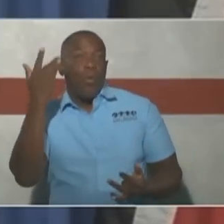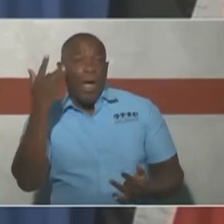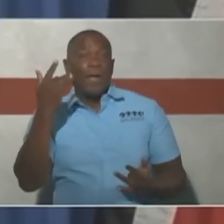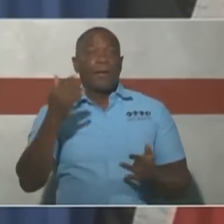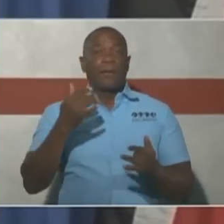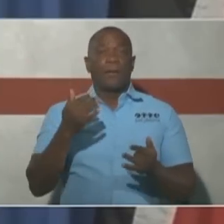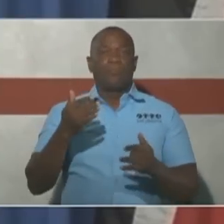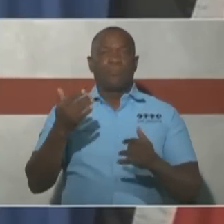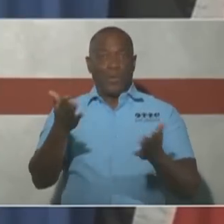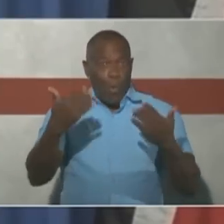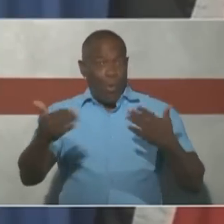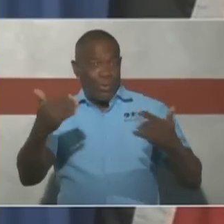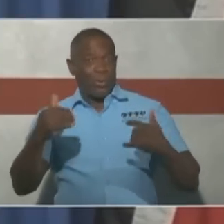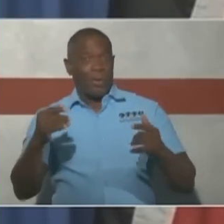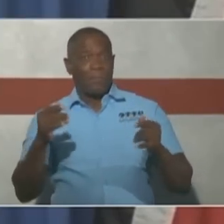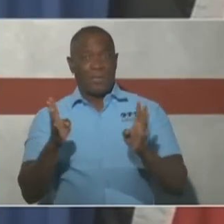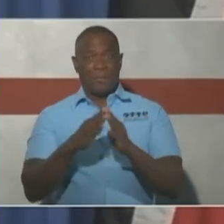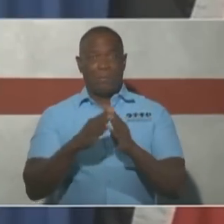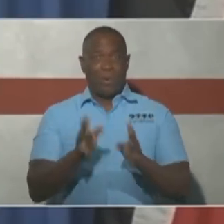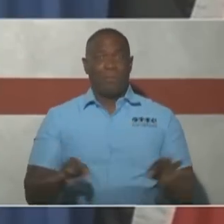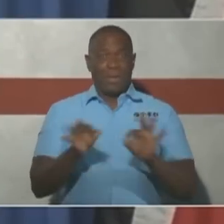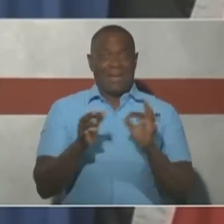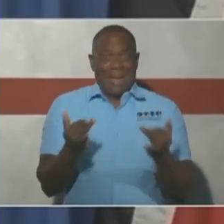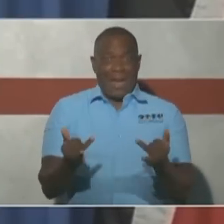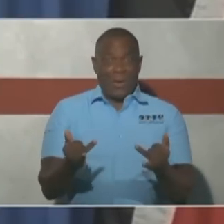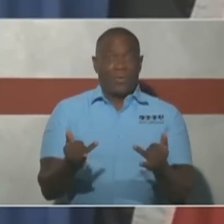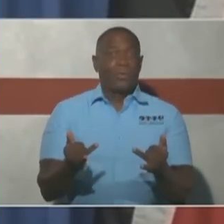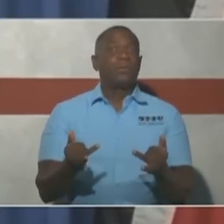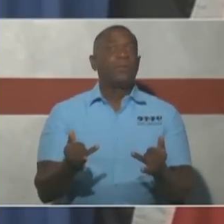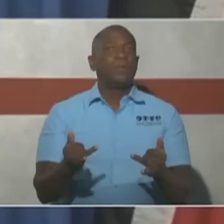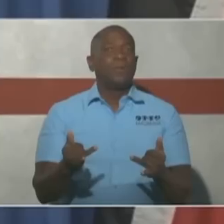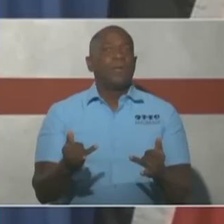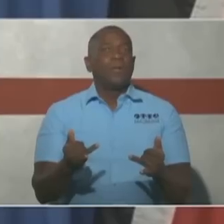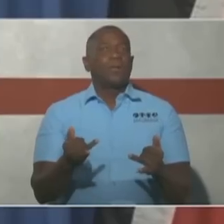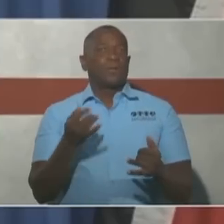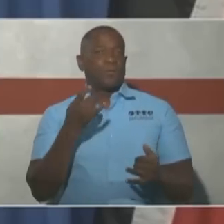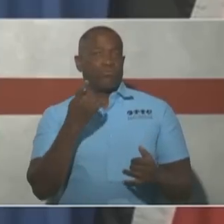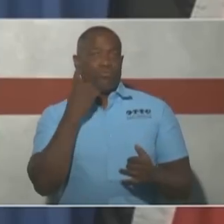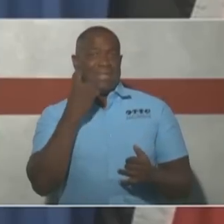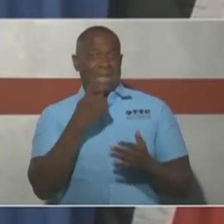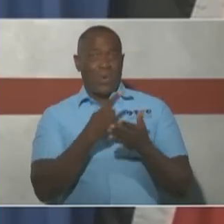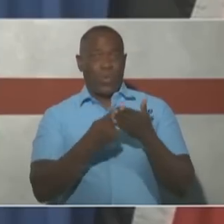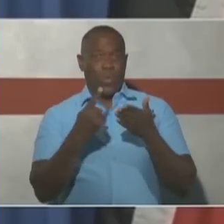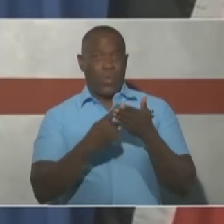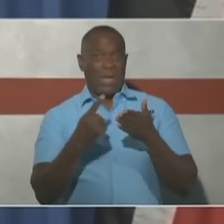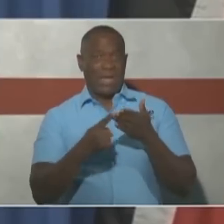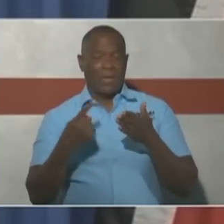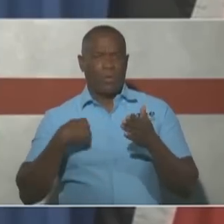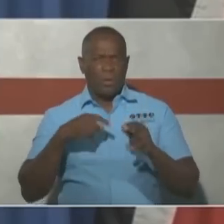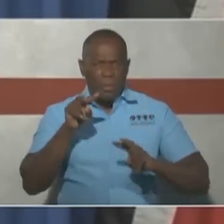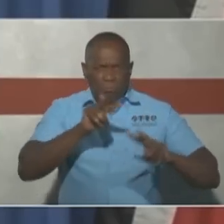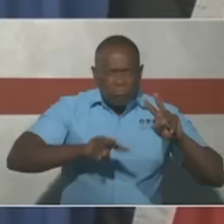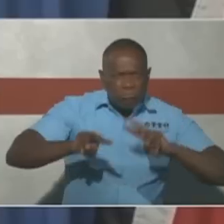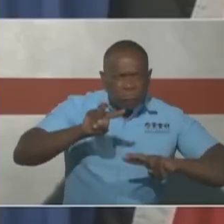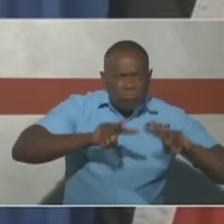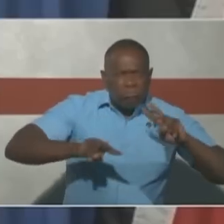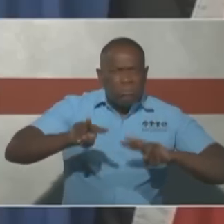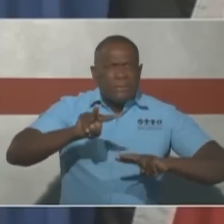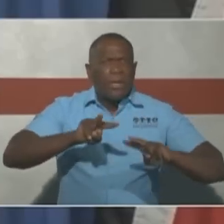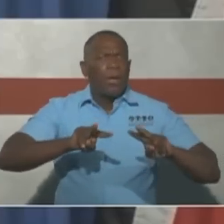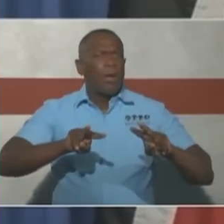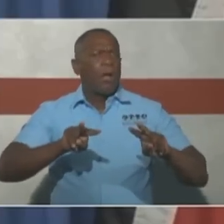because in recent months, I would say, and particularly in recent weeks, we have been